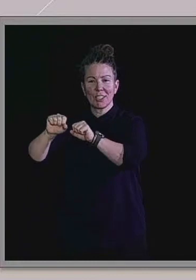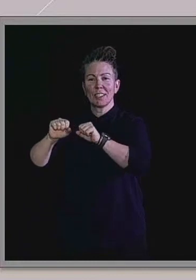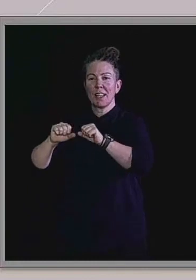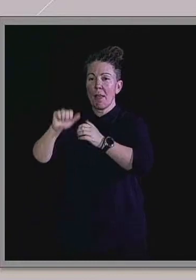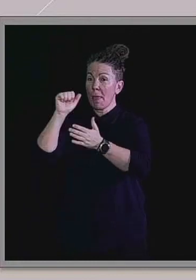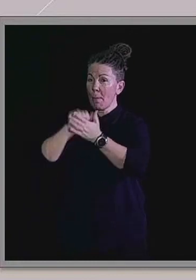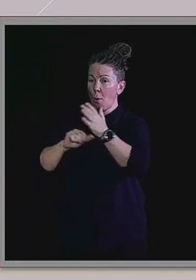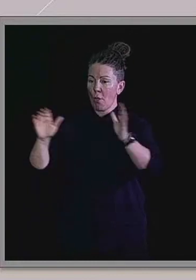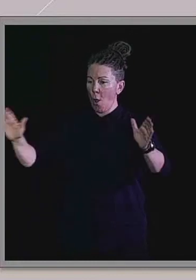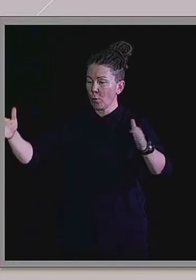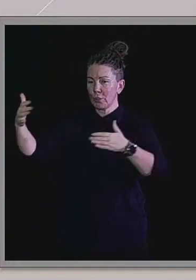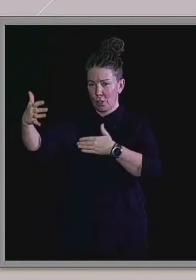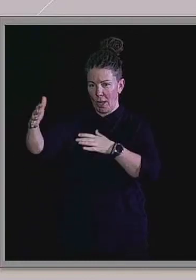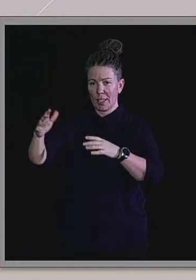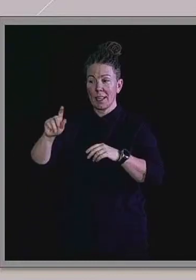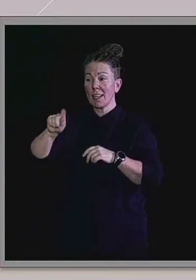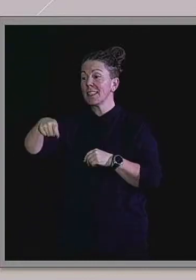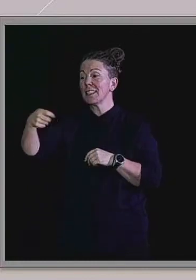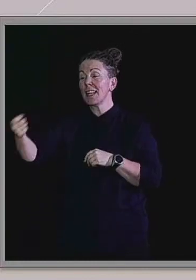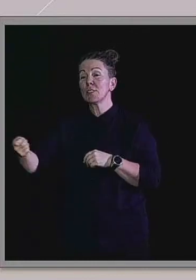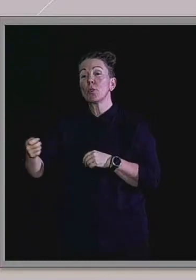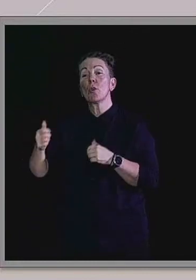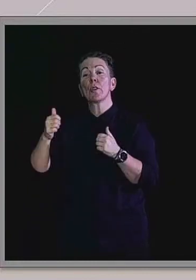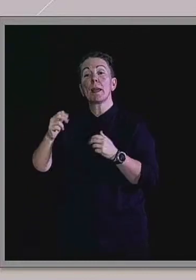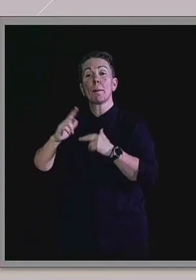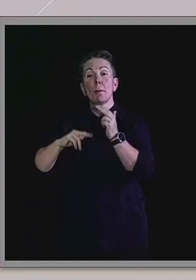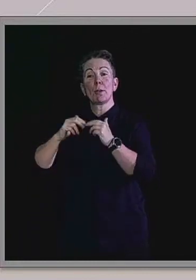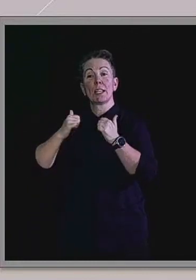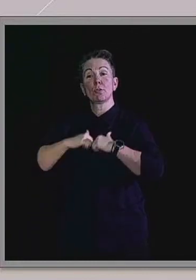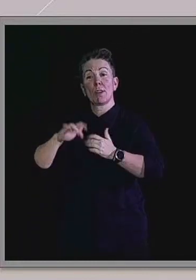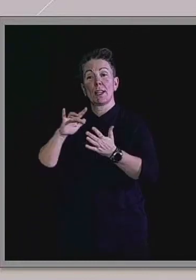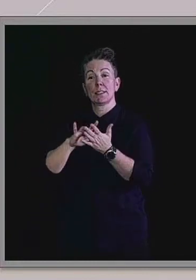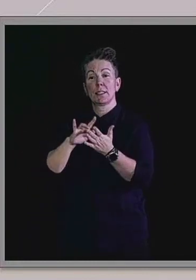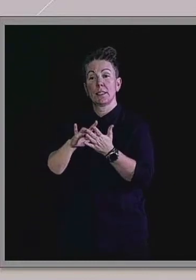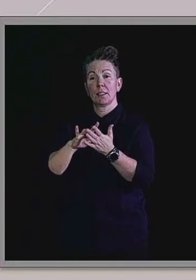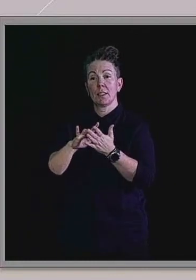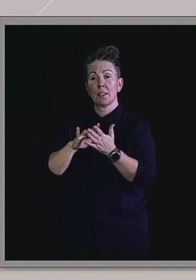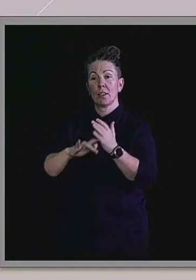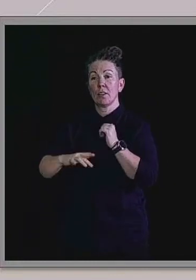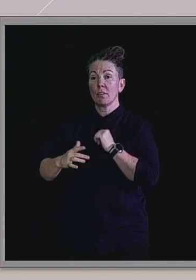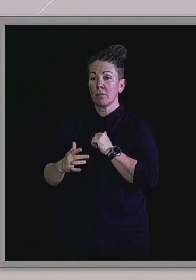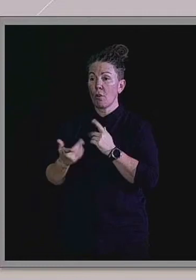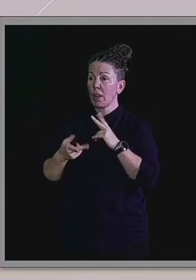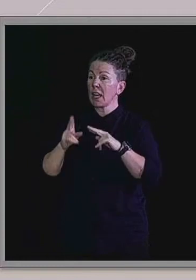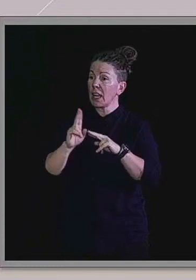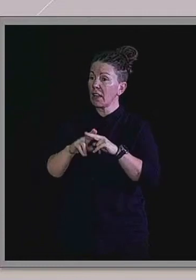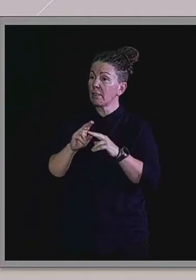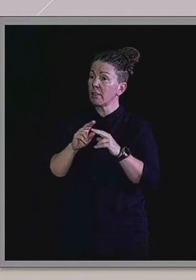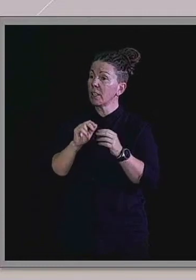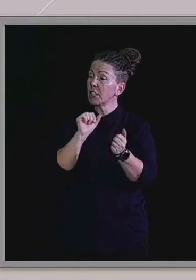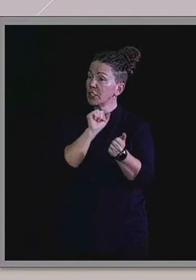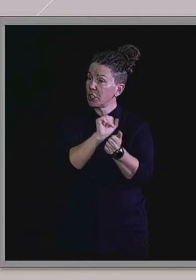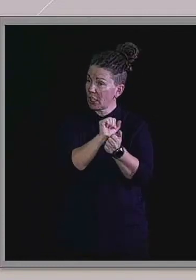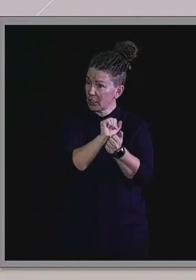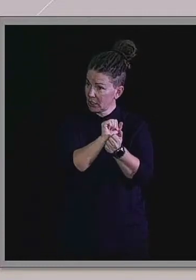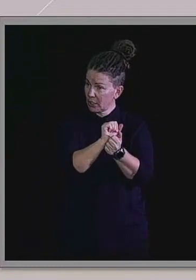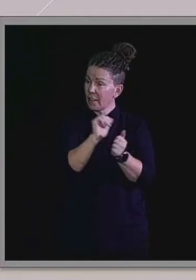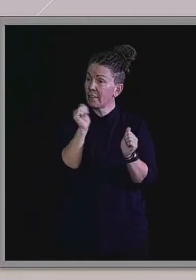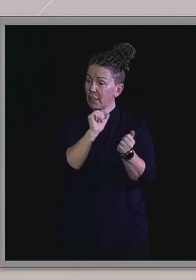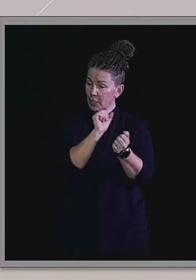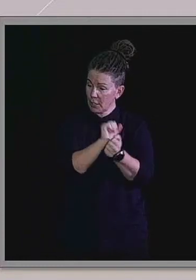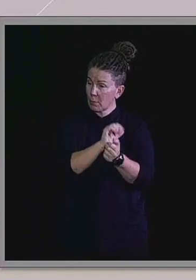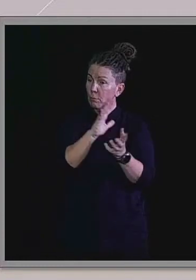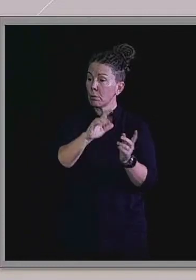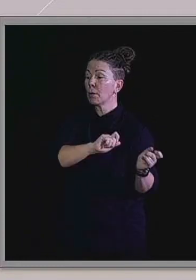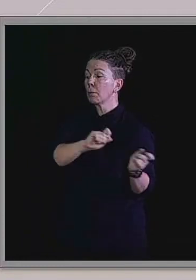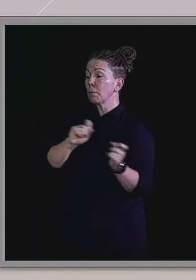site. Next door to it, they're building a training centre for young people coming out of the justice system to get some qualifications and so they can